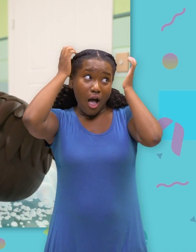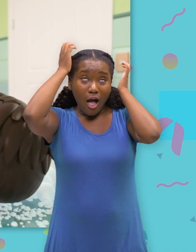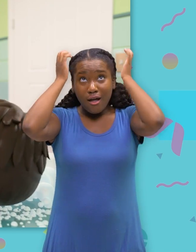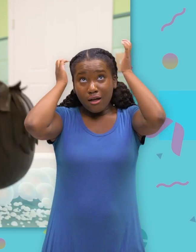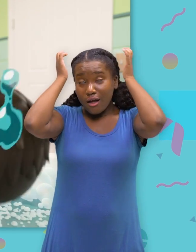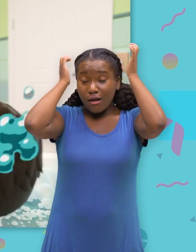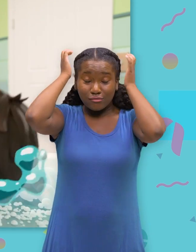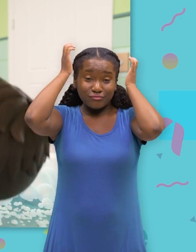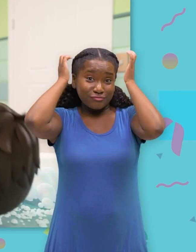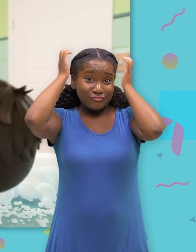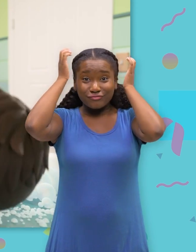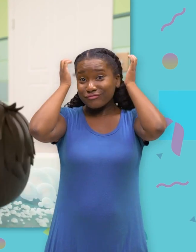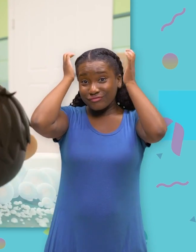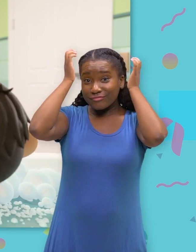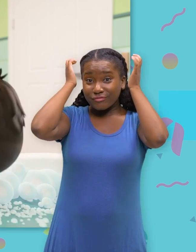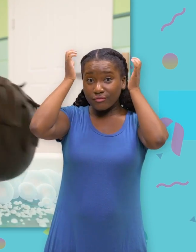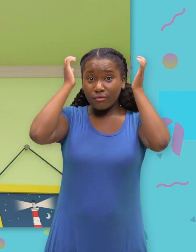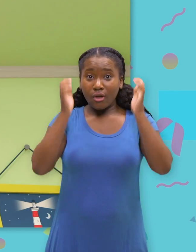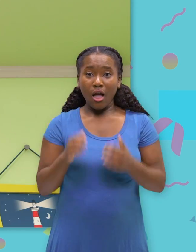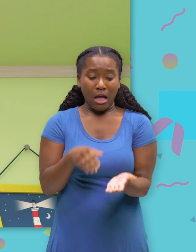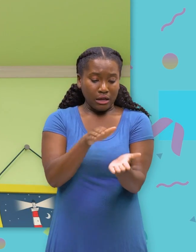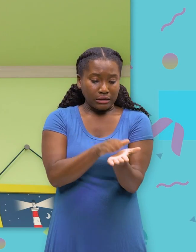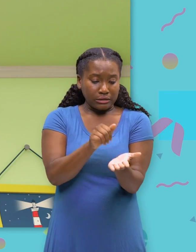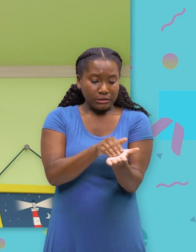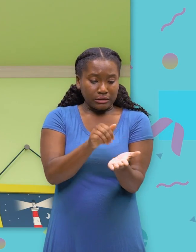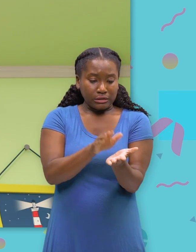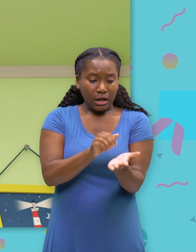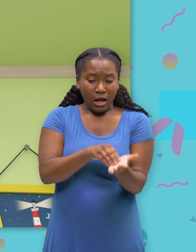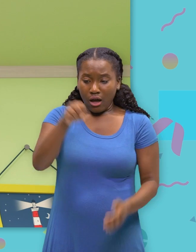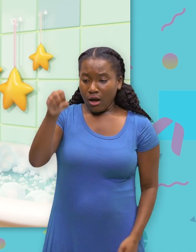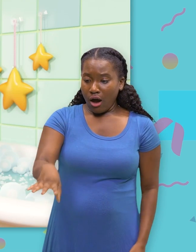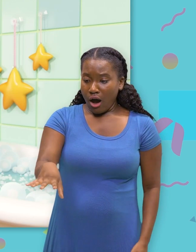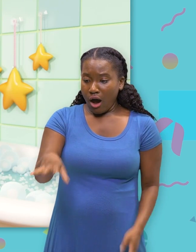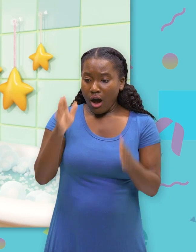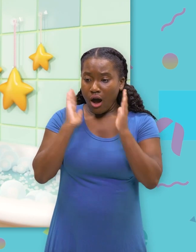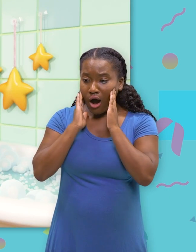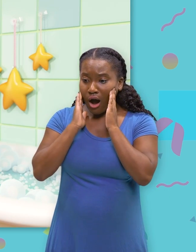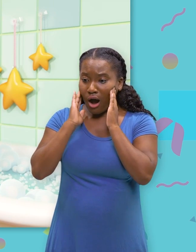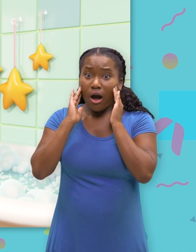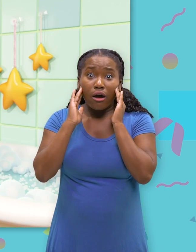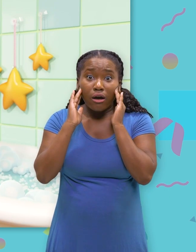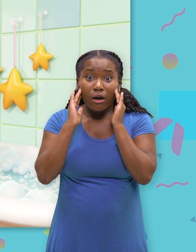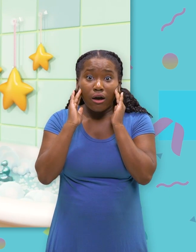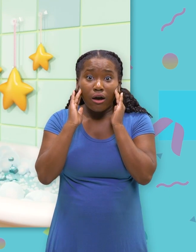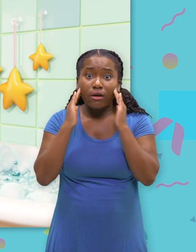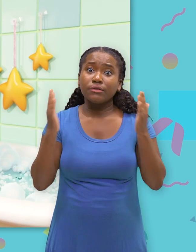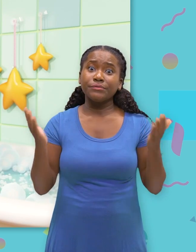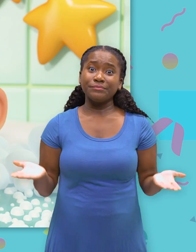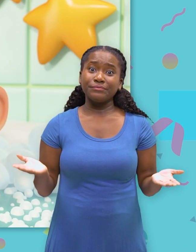your hair. Oops, I've dropped the soap.